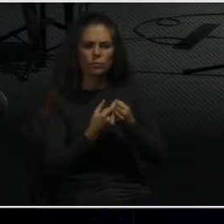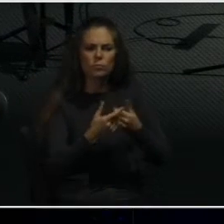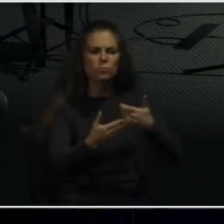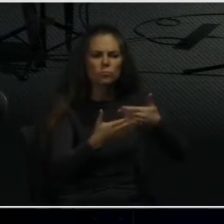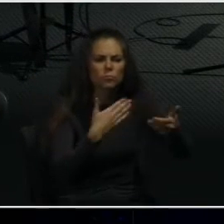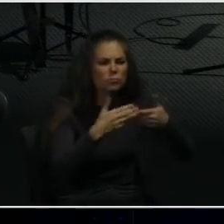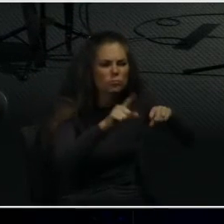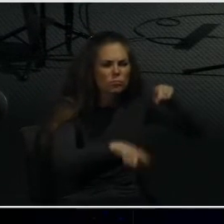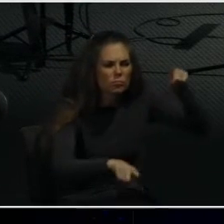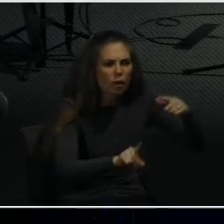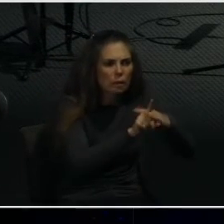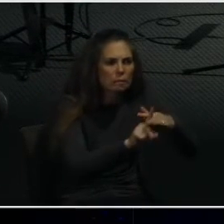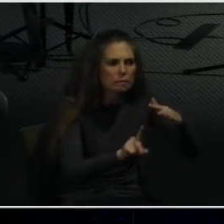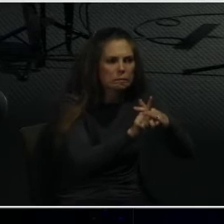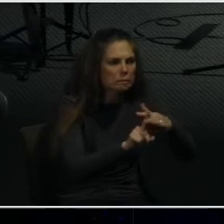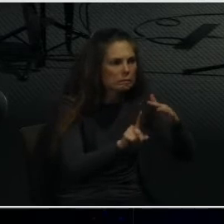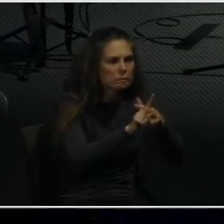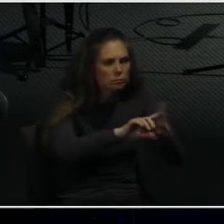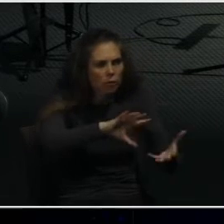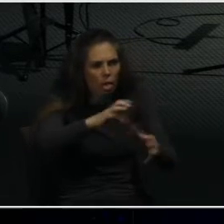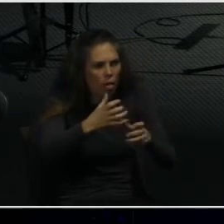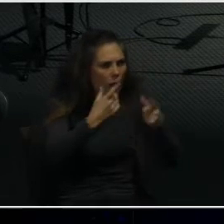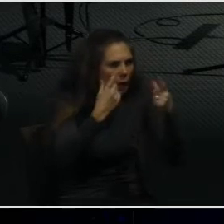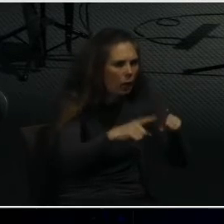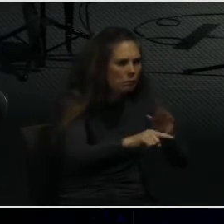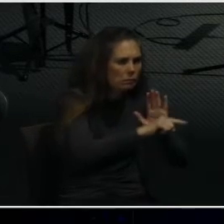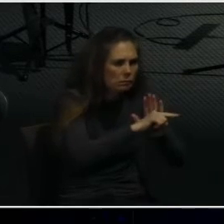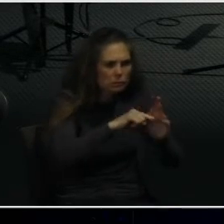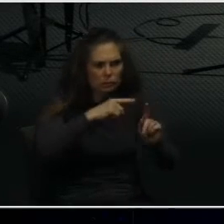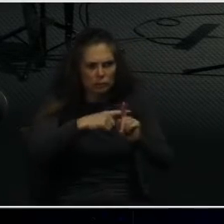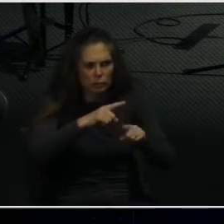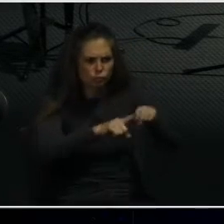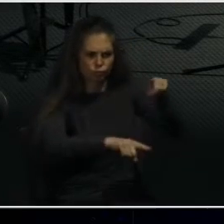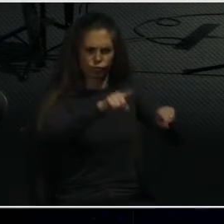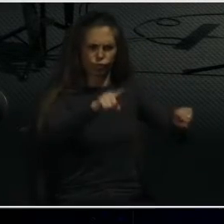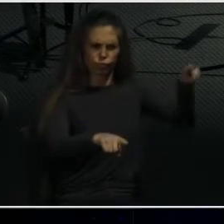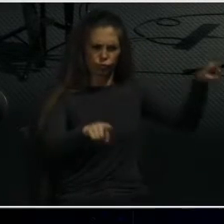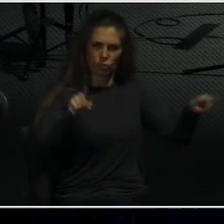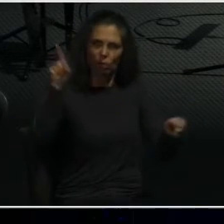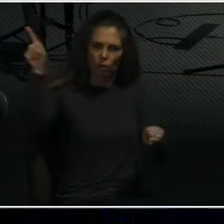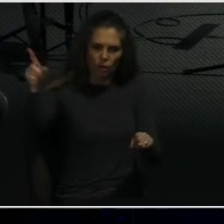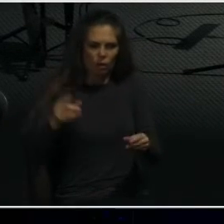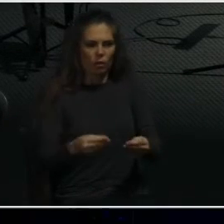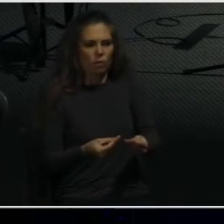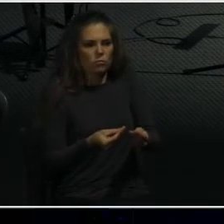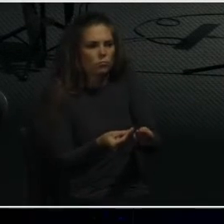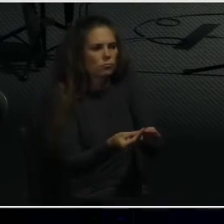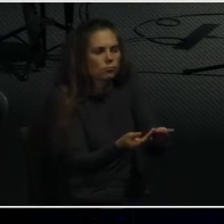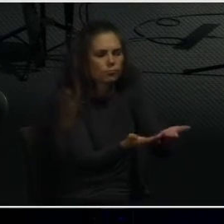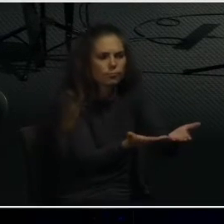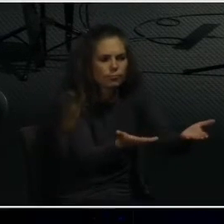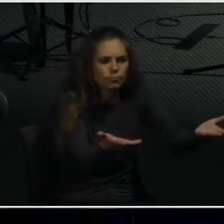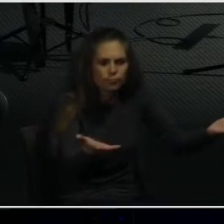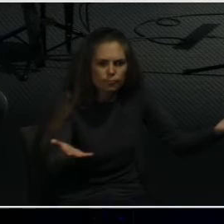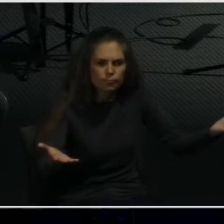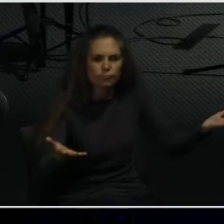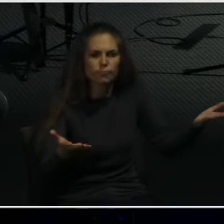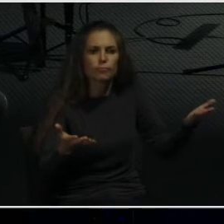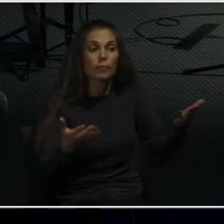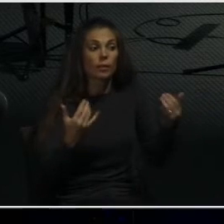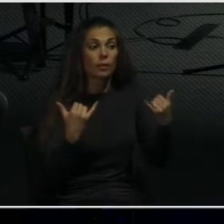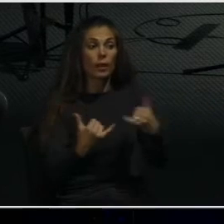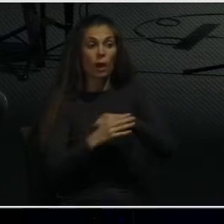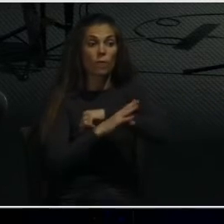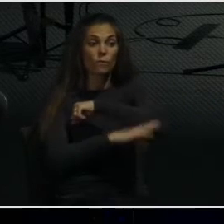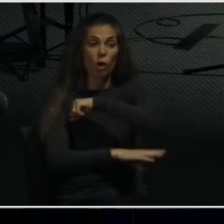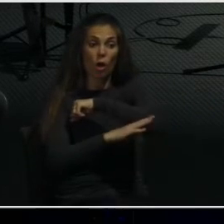hurts that you are carrying, and that he offers us as a community as we go forward into this fall and